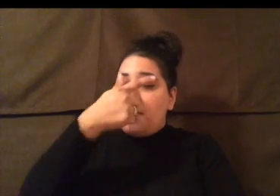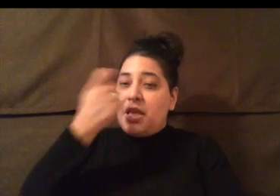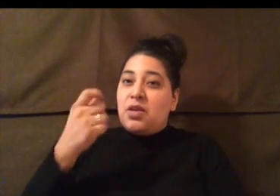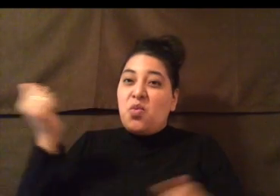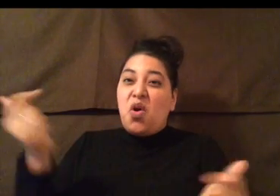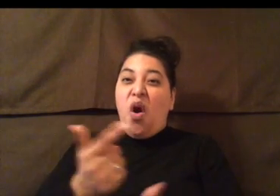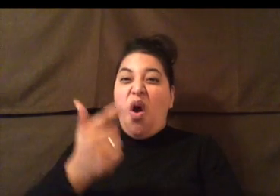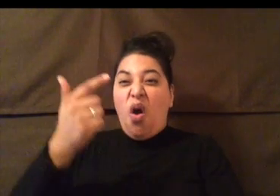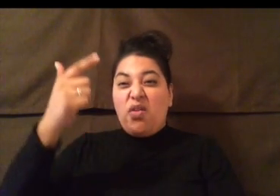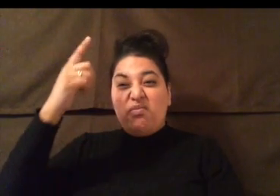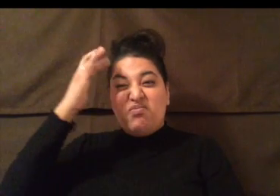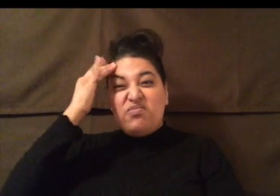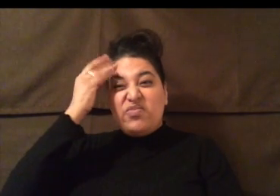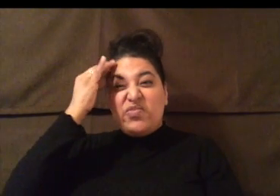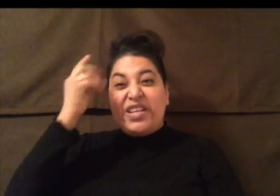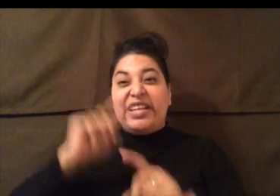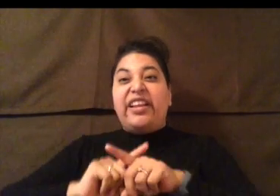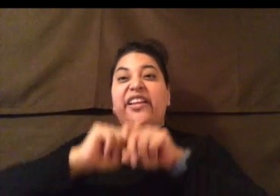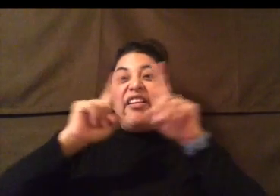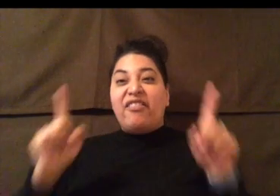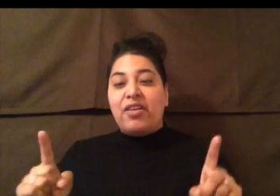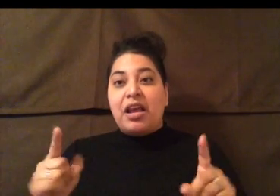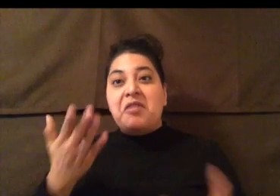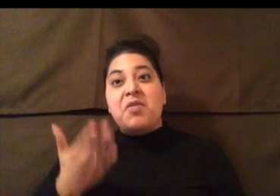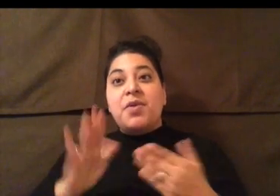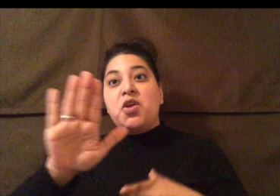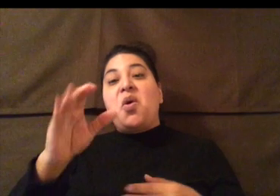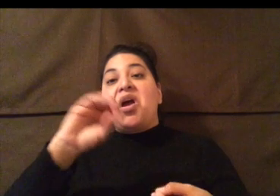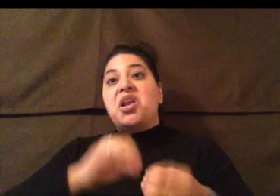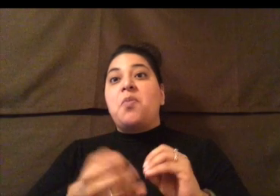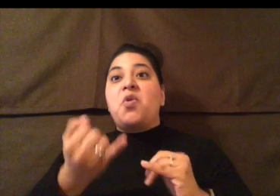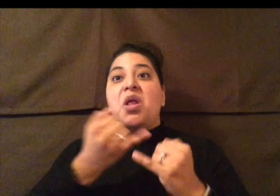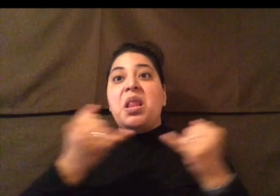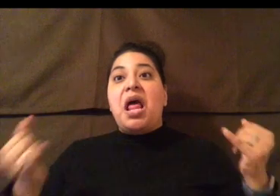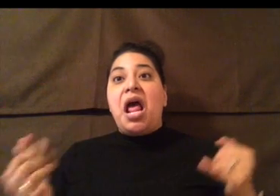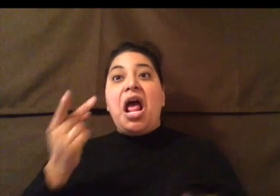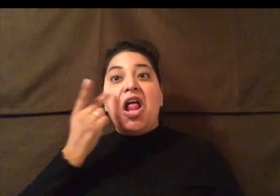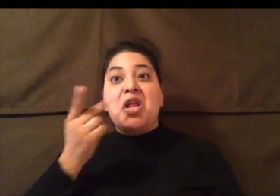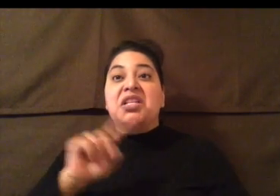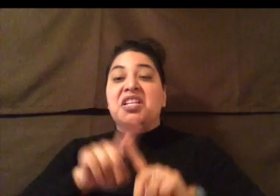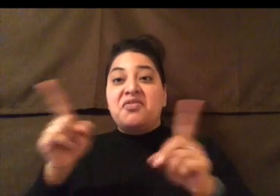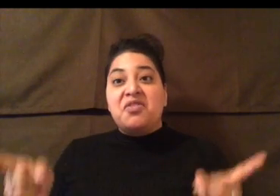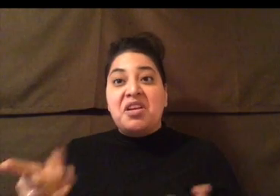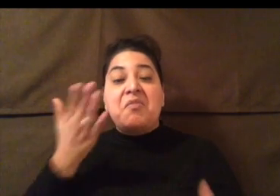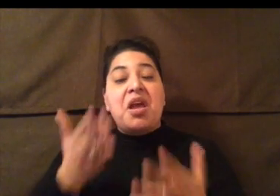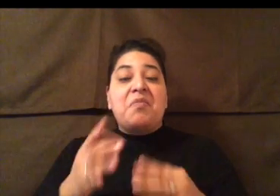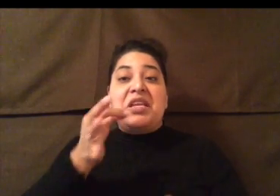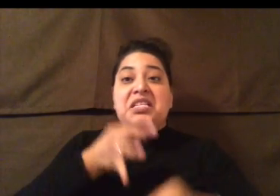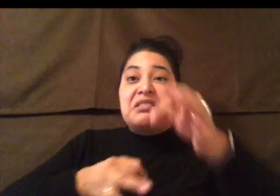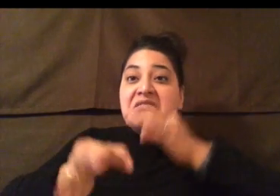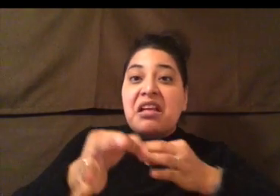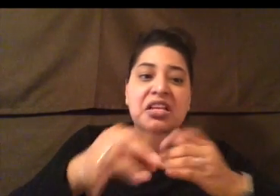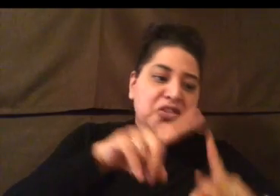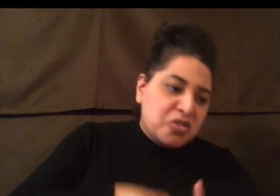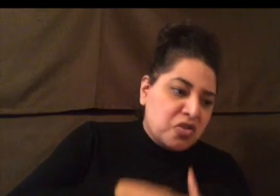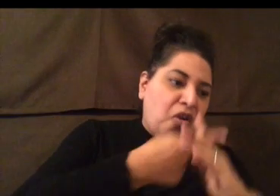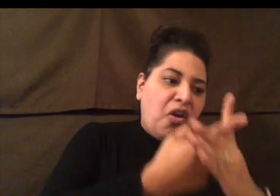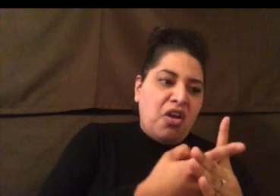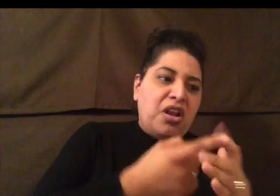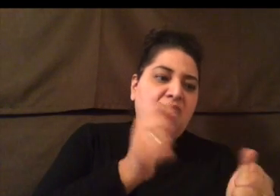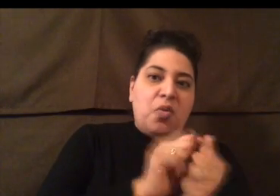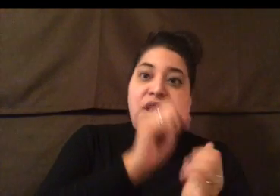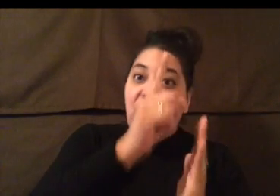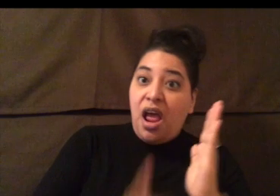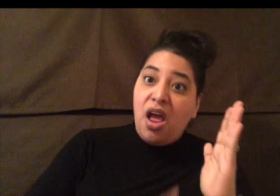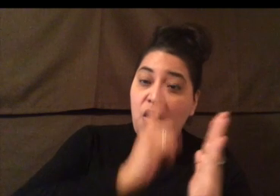And as we've been learning, there's always going to be more than one way to solve a problem because as mathematicians, we all think a little bit